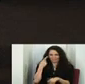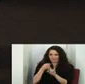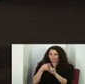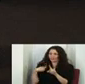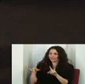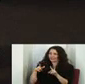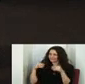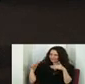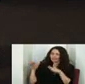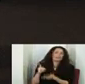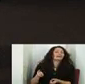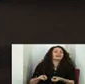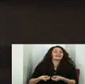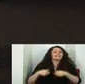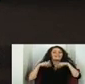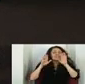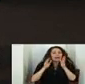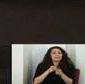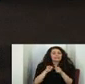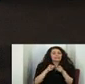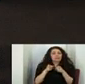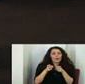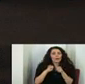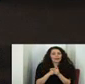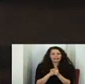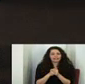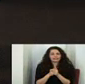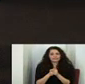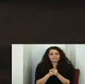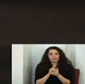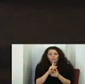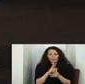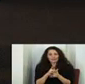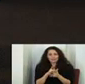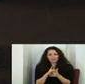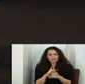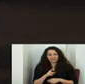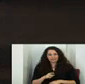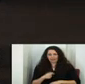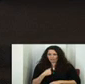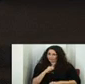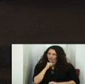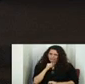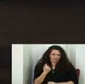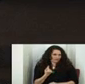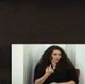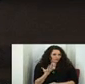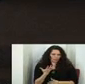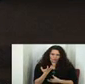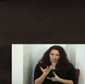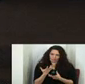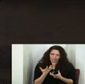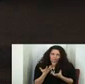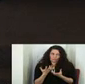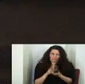Giving up control. The reality is that I don't think I'm the only one who wants to be a control